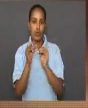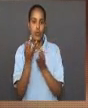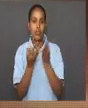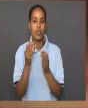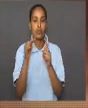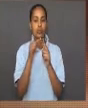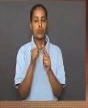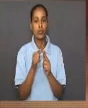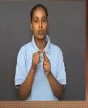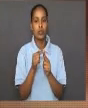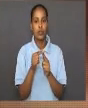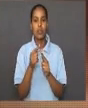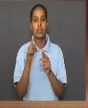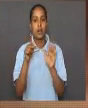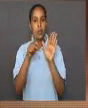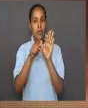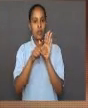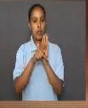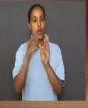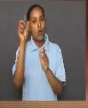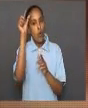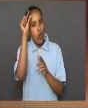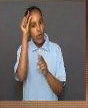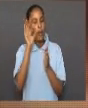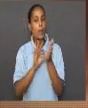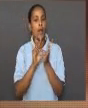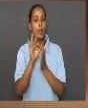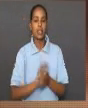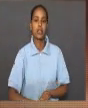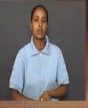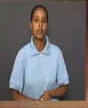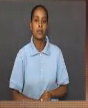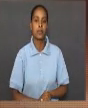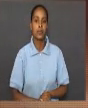referred to as the principal quantum numbers.